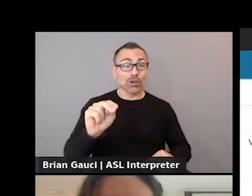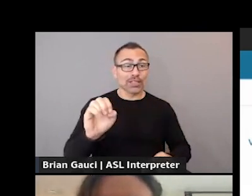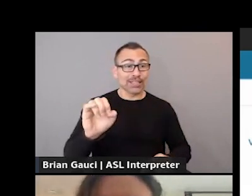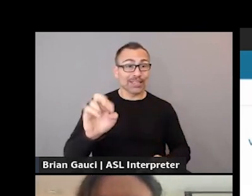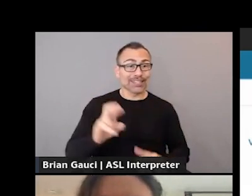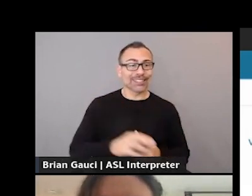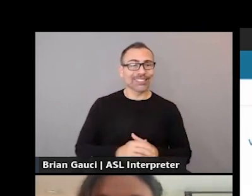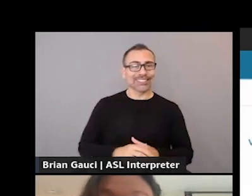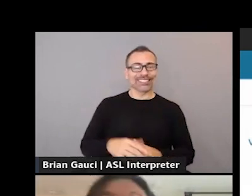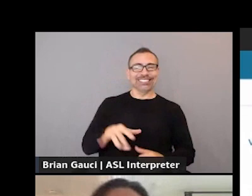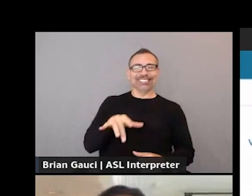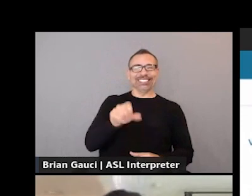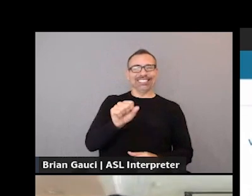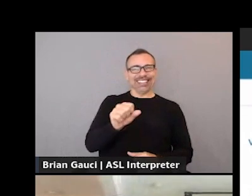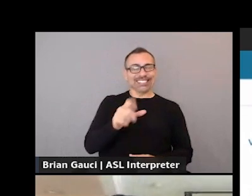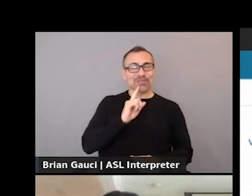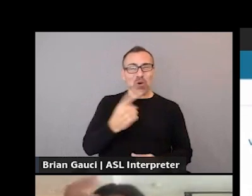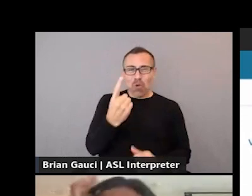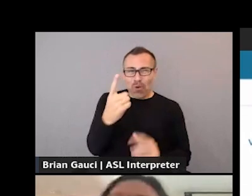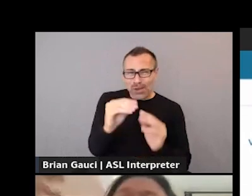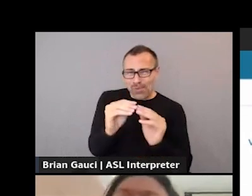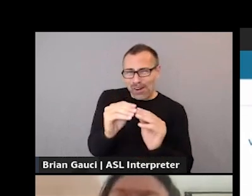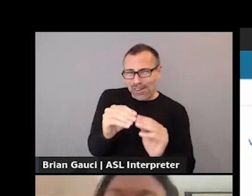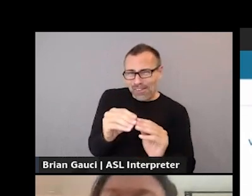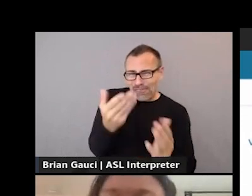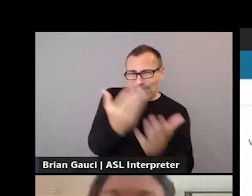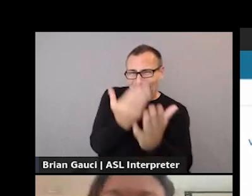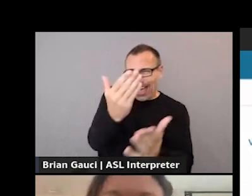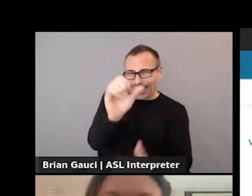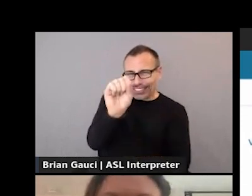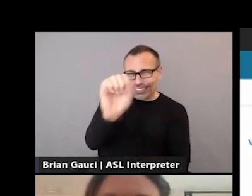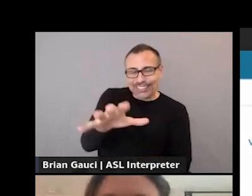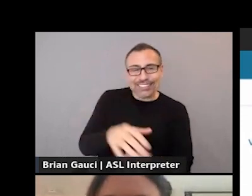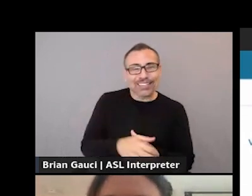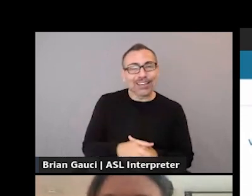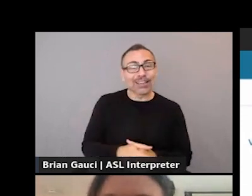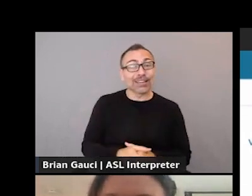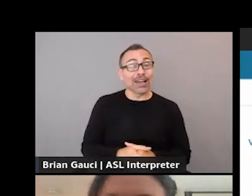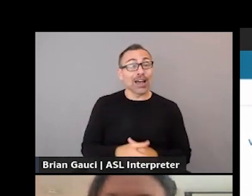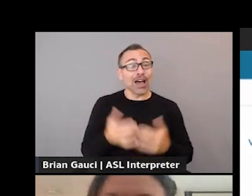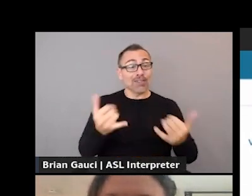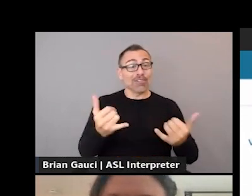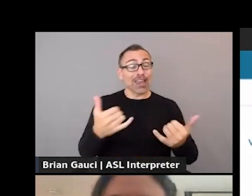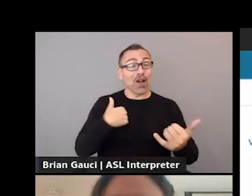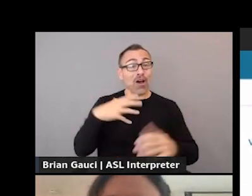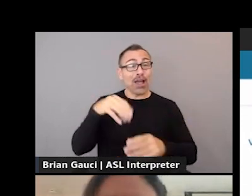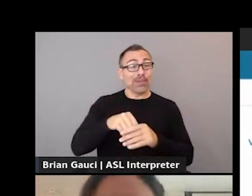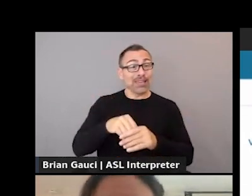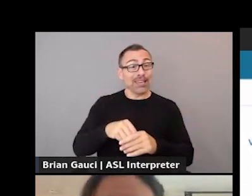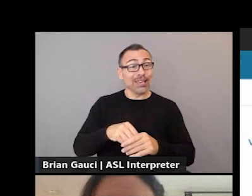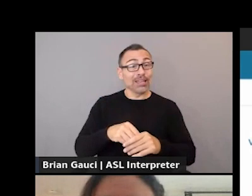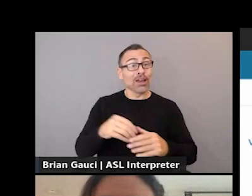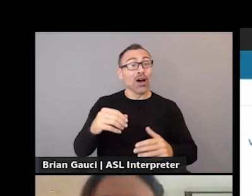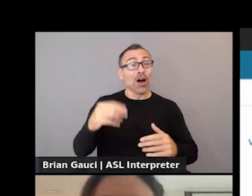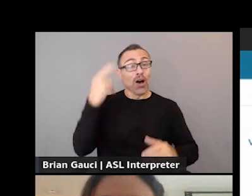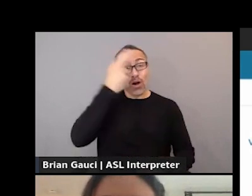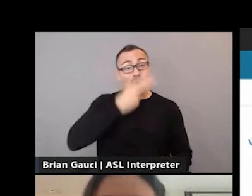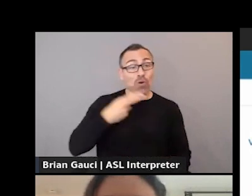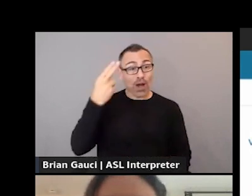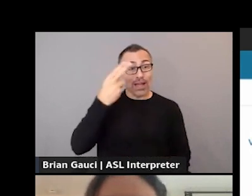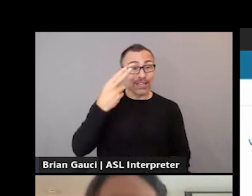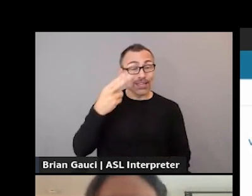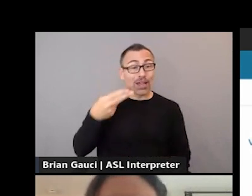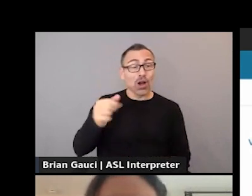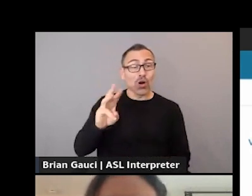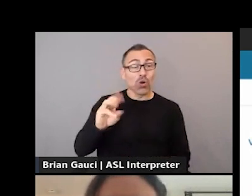one more fact I need to share with you guys. Yes, one more fact. All right. Which is that I'm currently in Hawaii, and I want people to know that there are 3 things